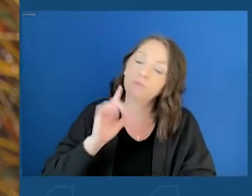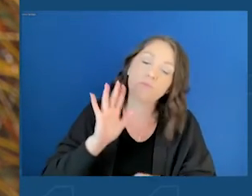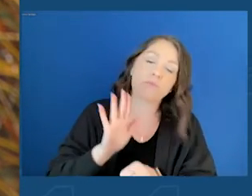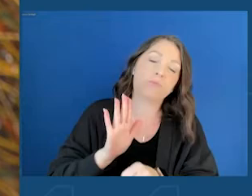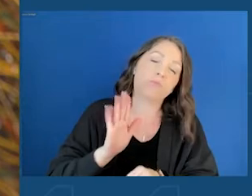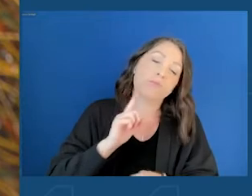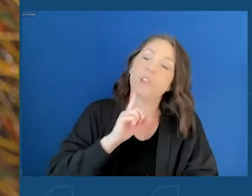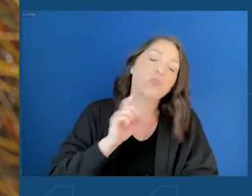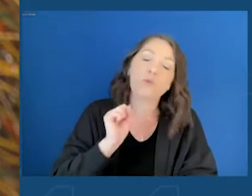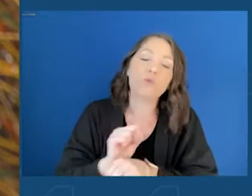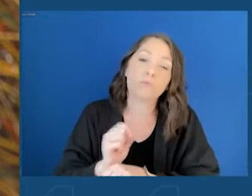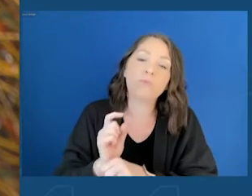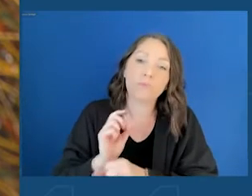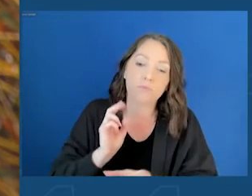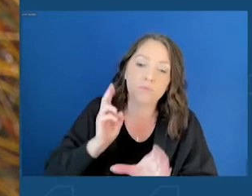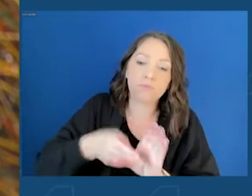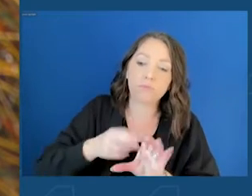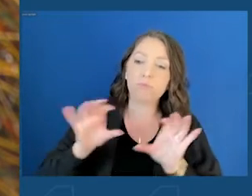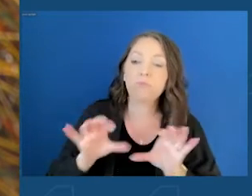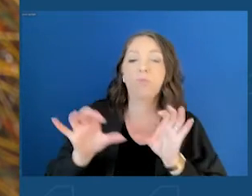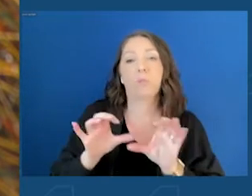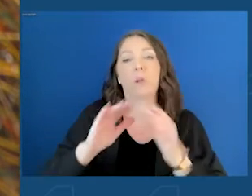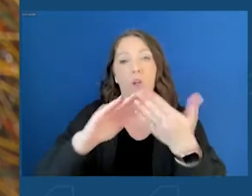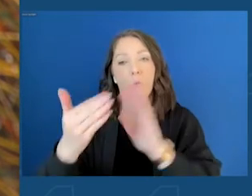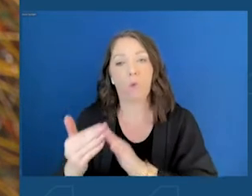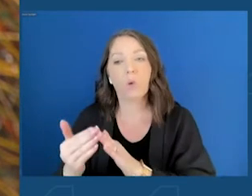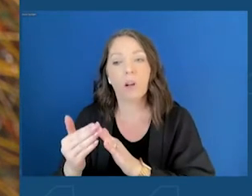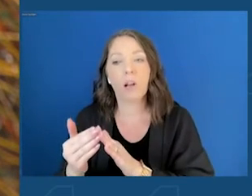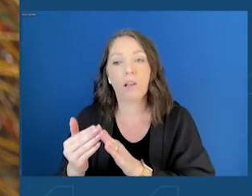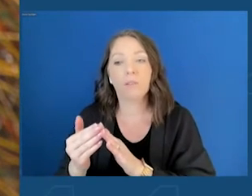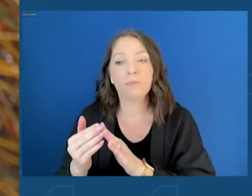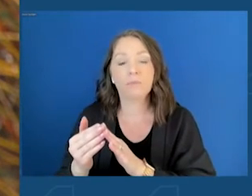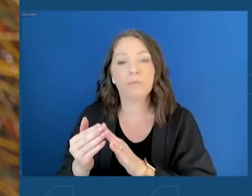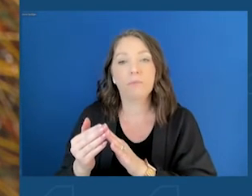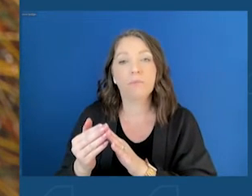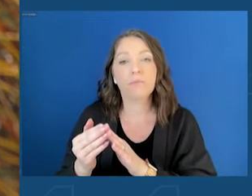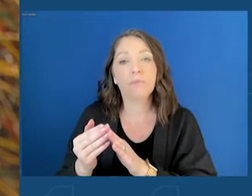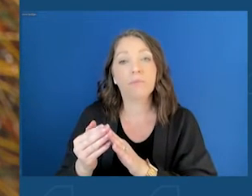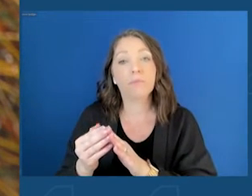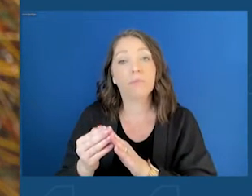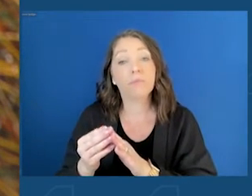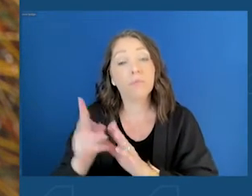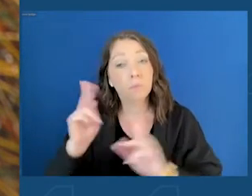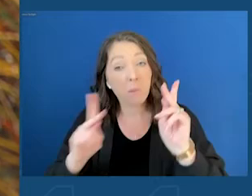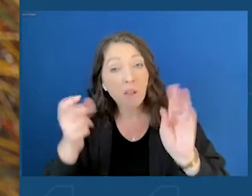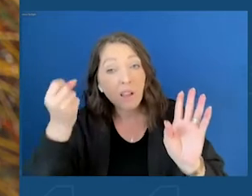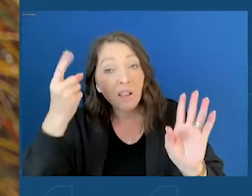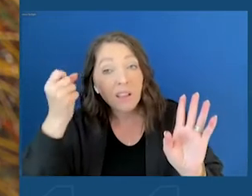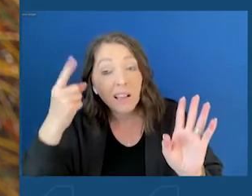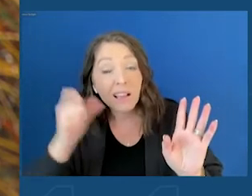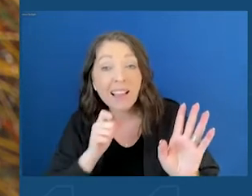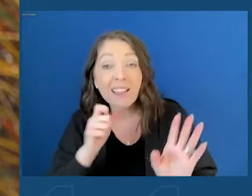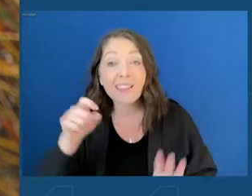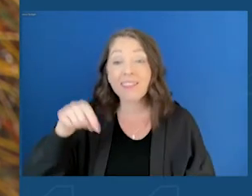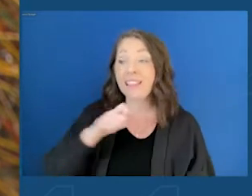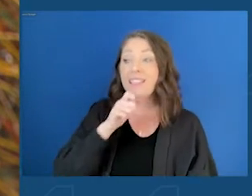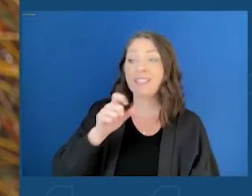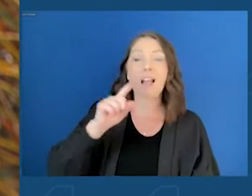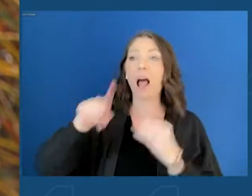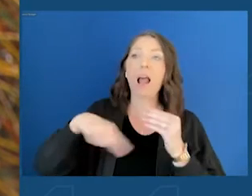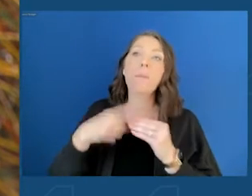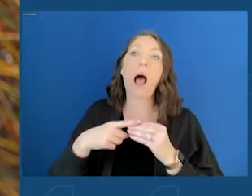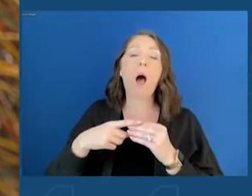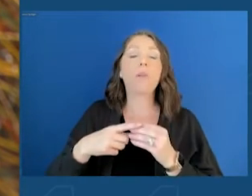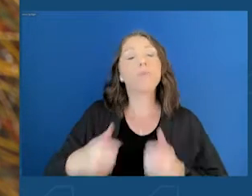our communities and to reach their God-given potential. Folks, this isn't just about changing lives,